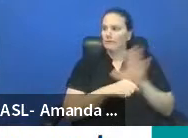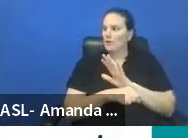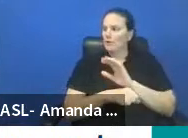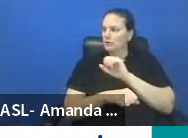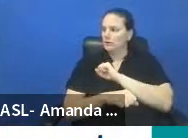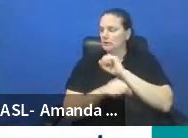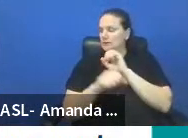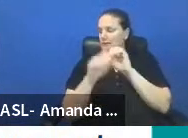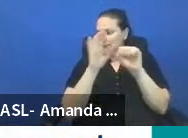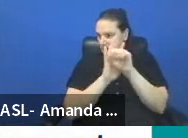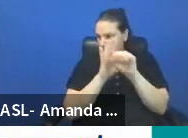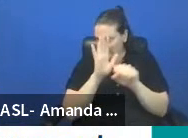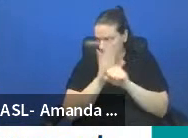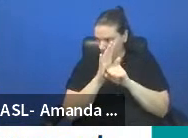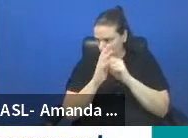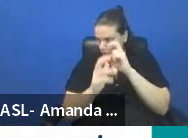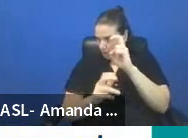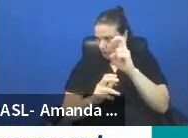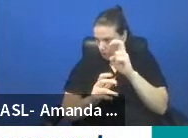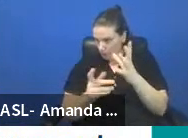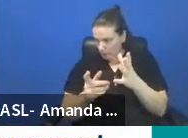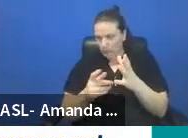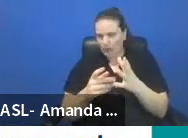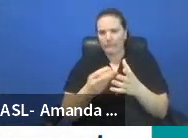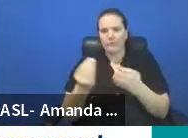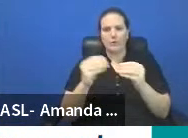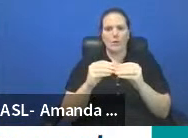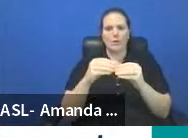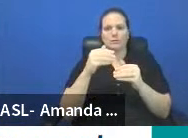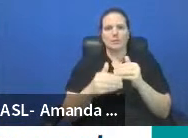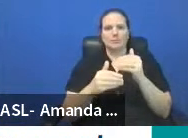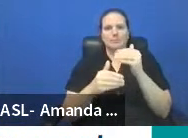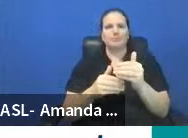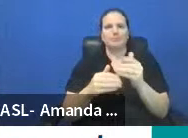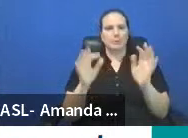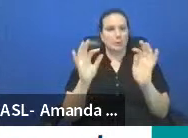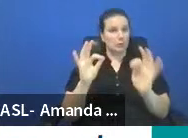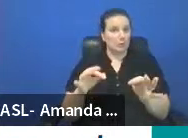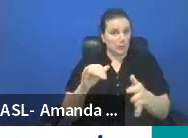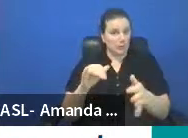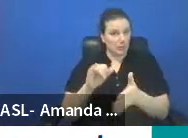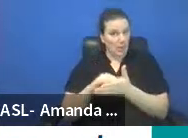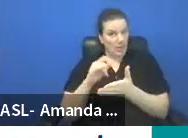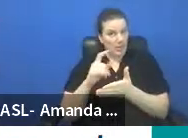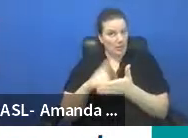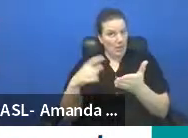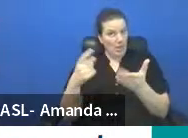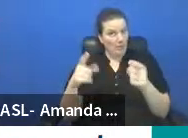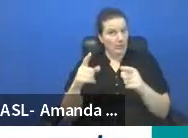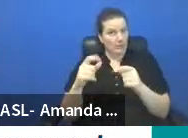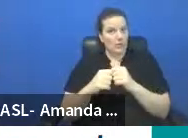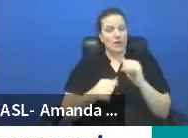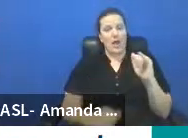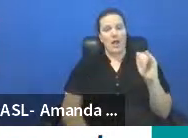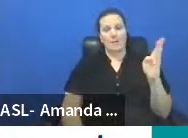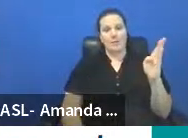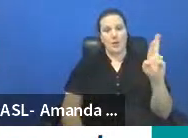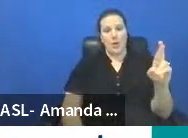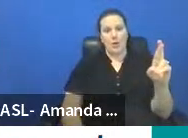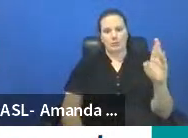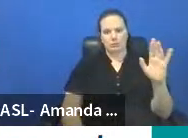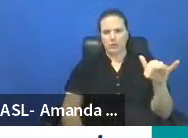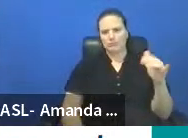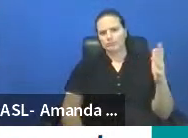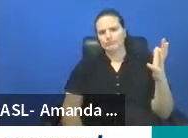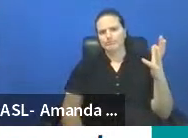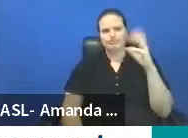transportation commissions. We have a few more steps in the process before we determine if that's exactly what will happen for IBR, but it's anticipated that it would be